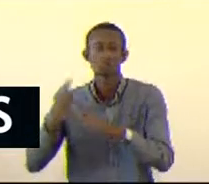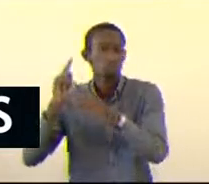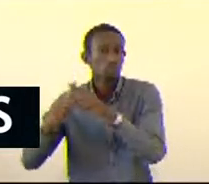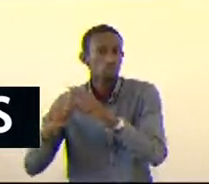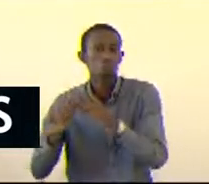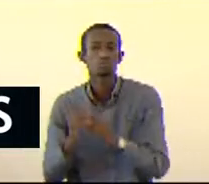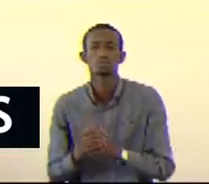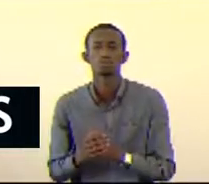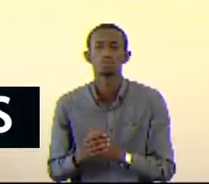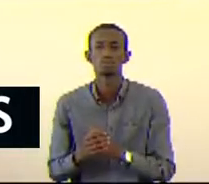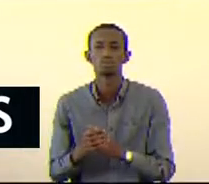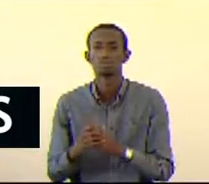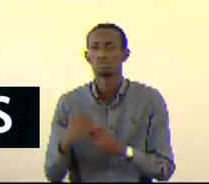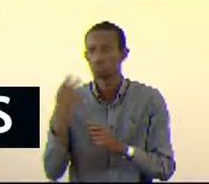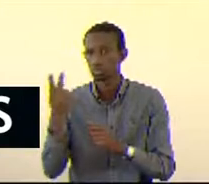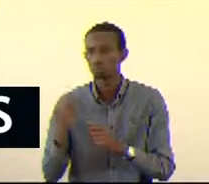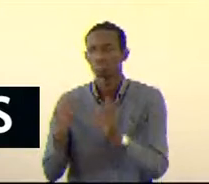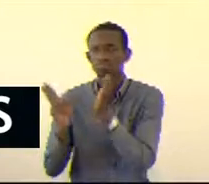588.